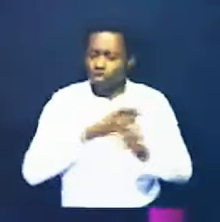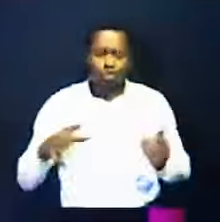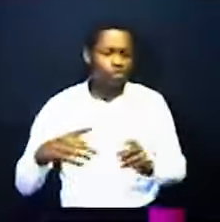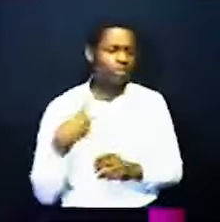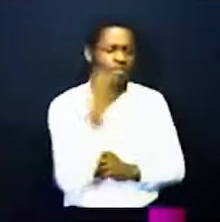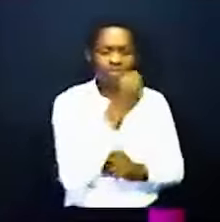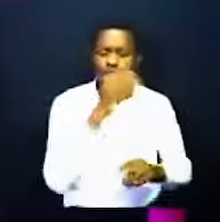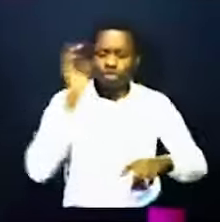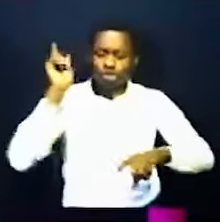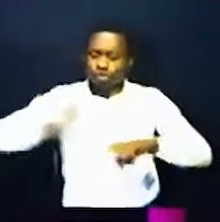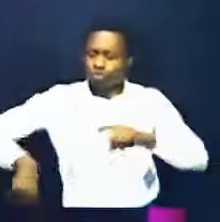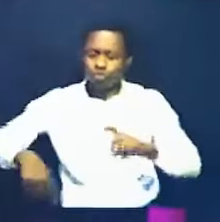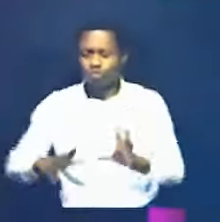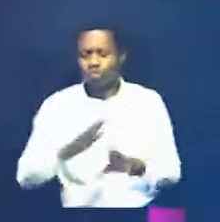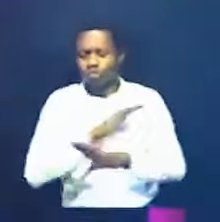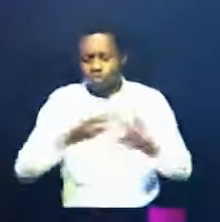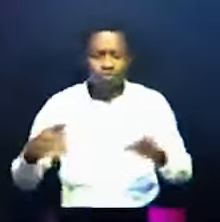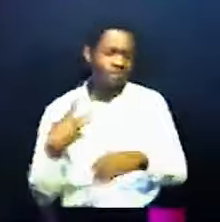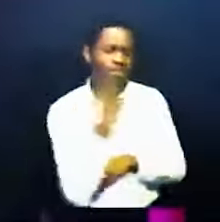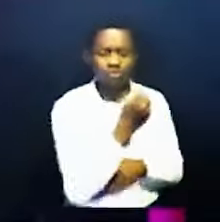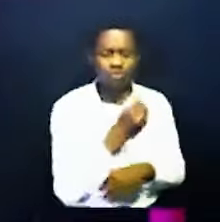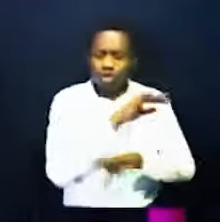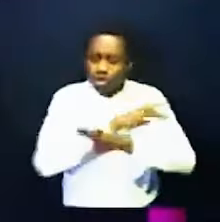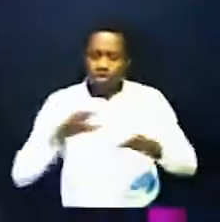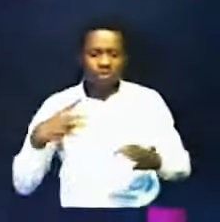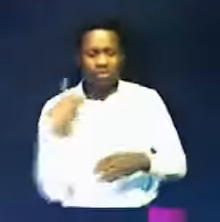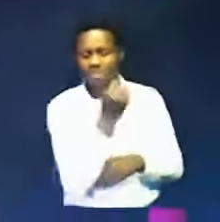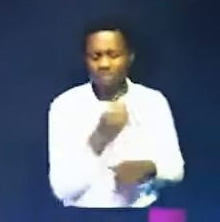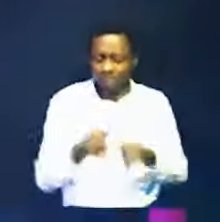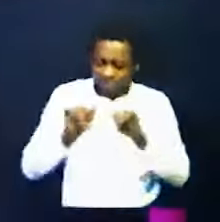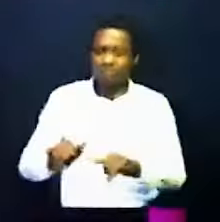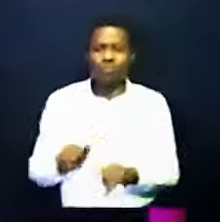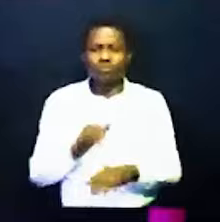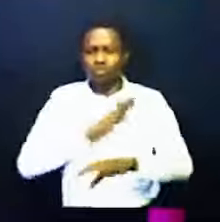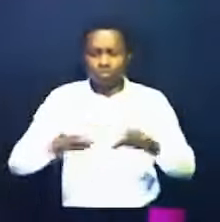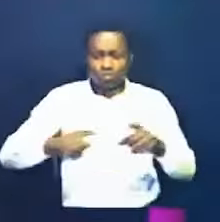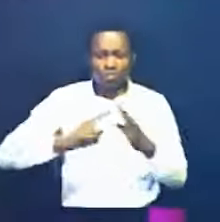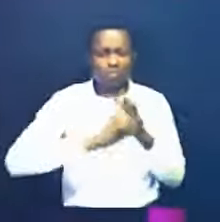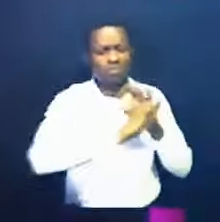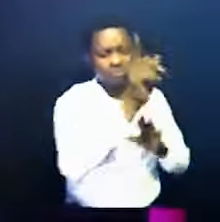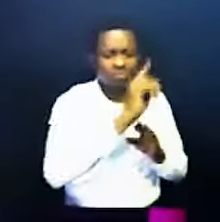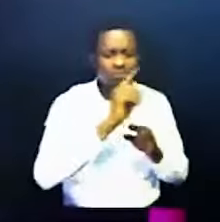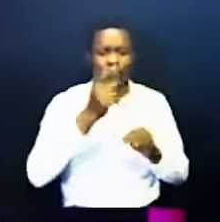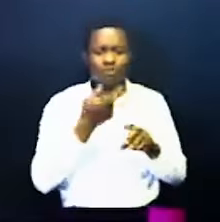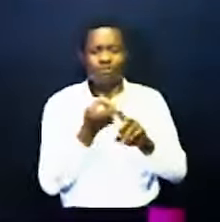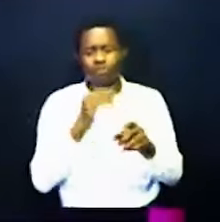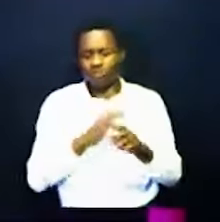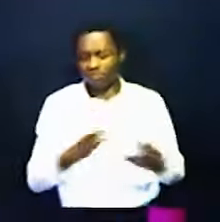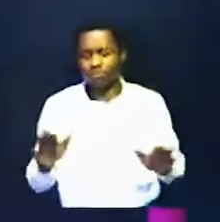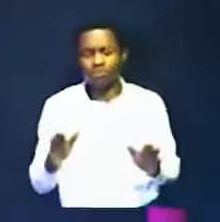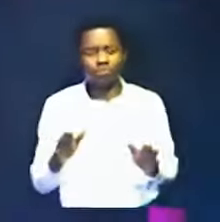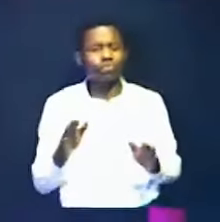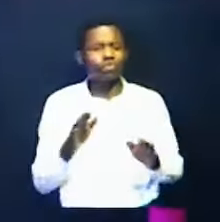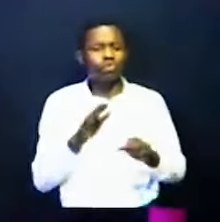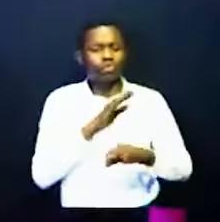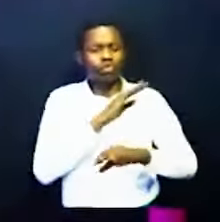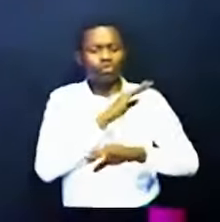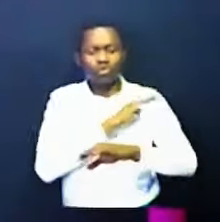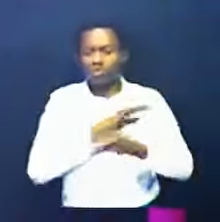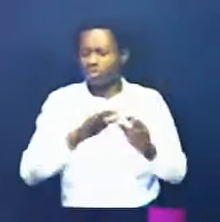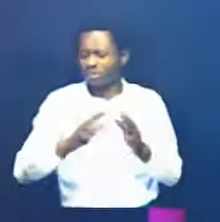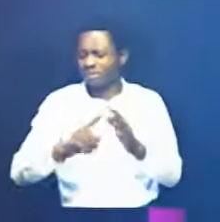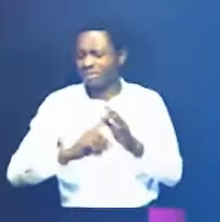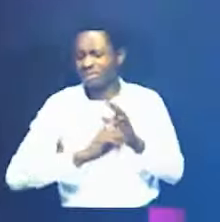Don't pack and leave. Don't pack and leave. Don't run away. And leave this difficult to live